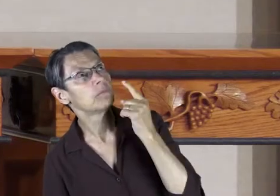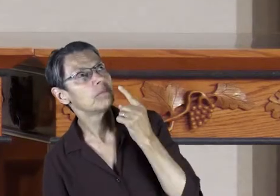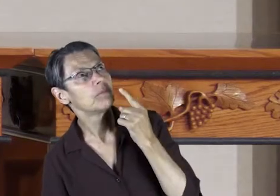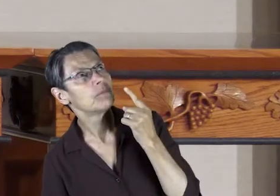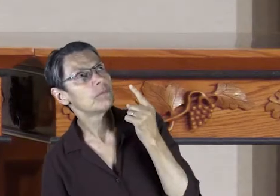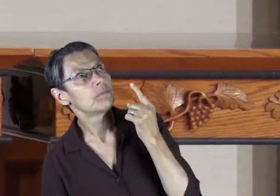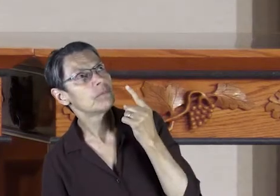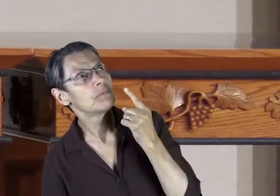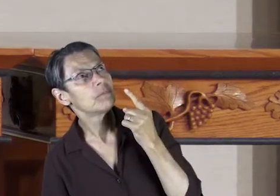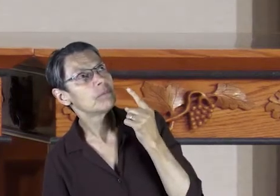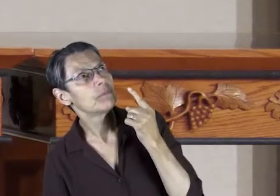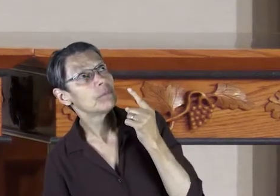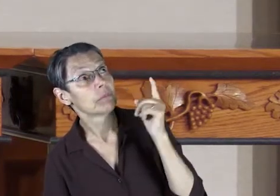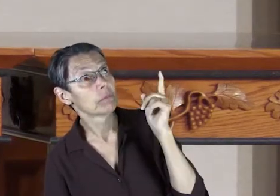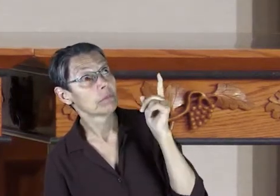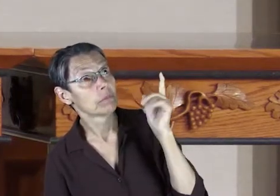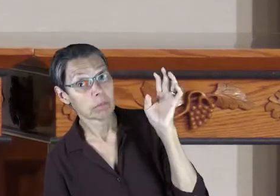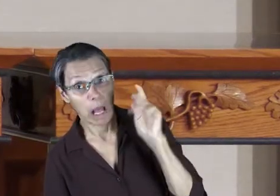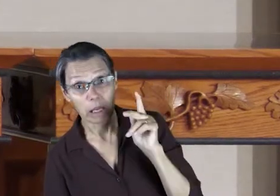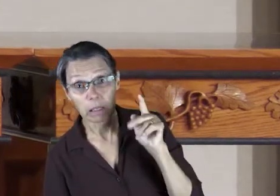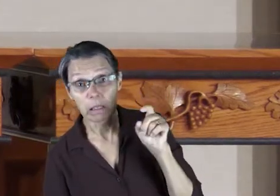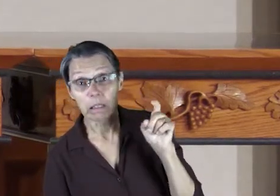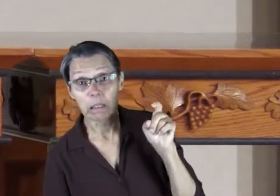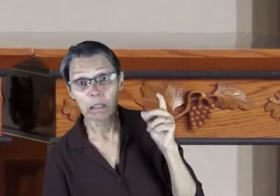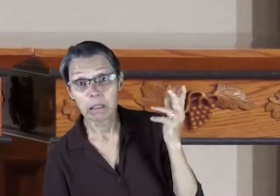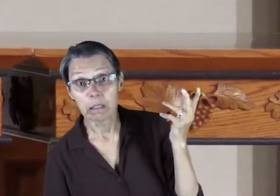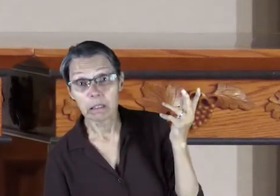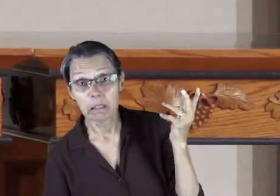wondering, is he coming back?